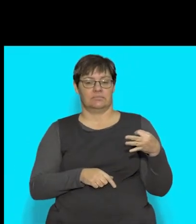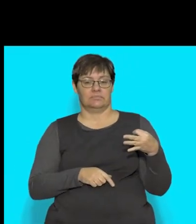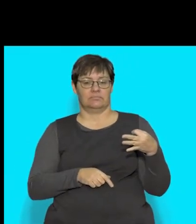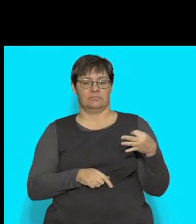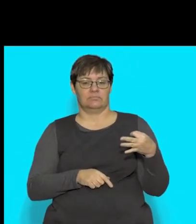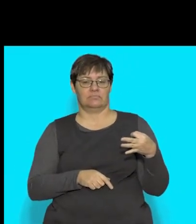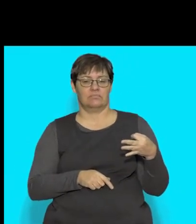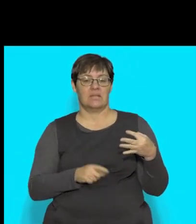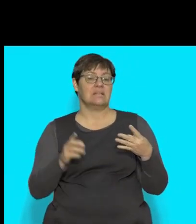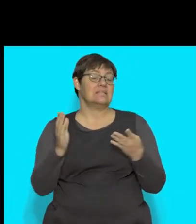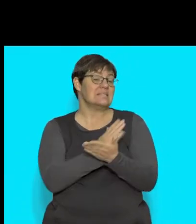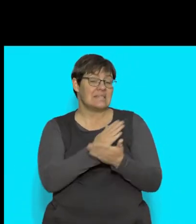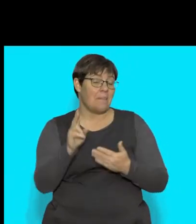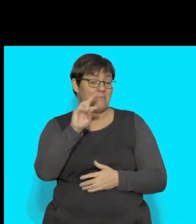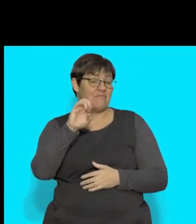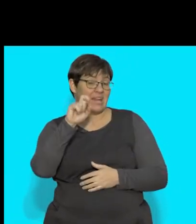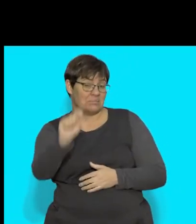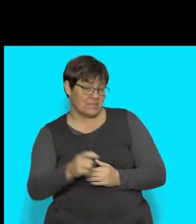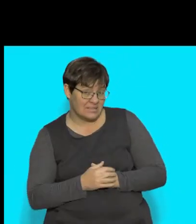What else? Salt.